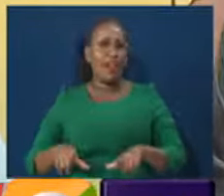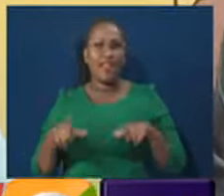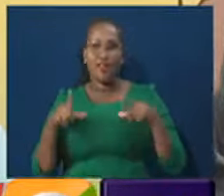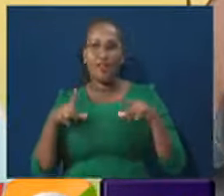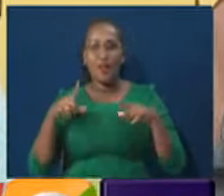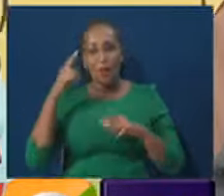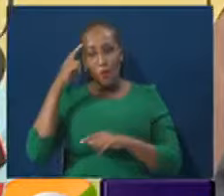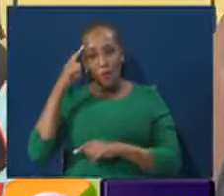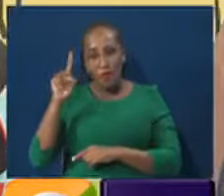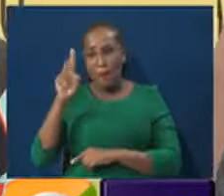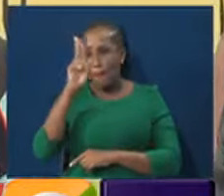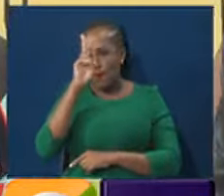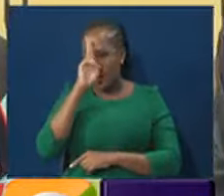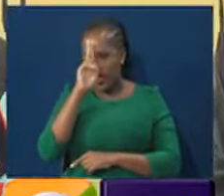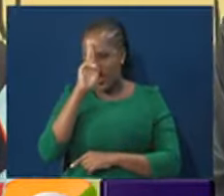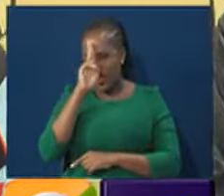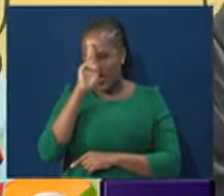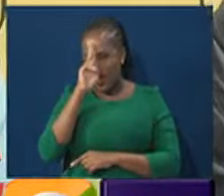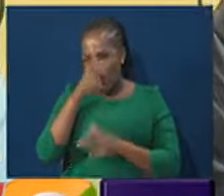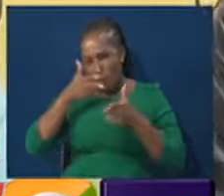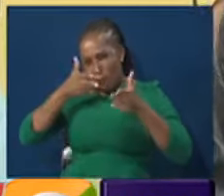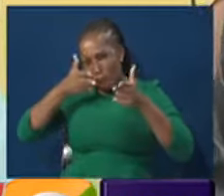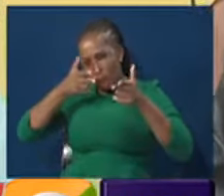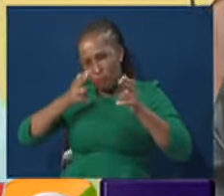For police to shoot